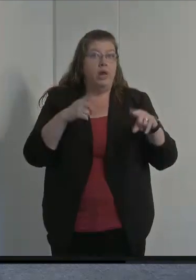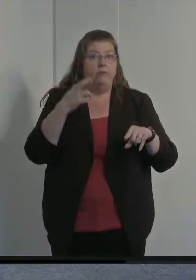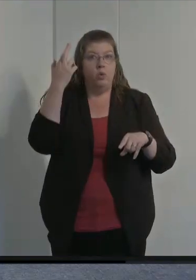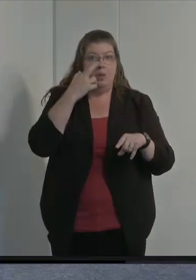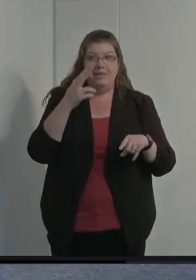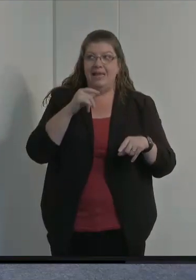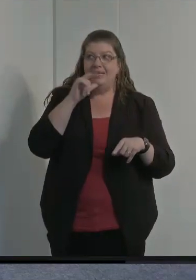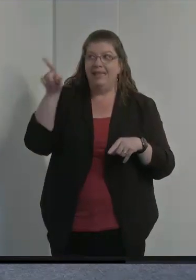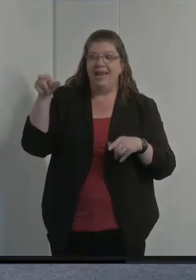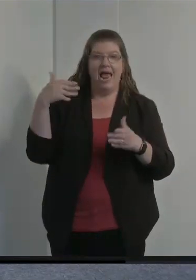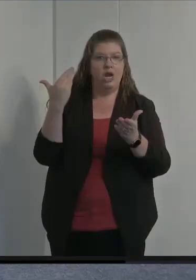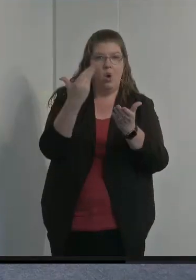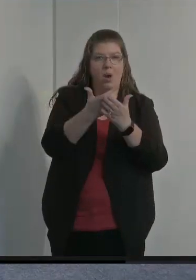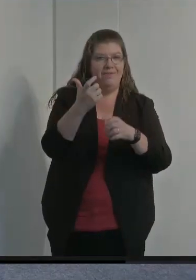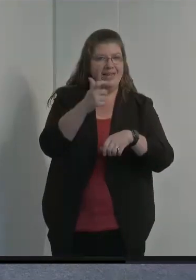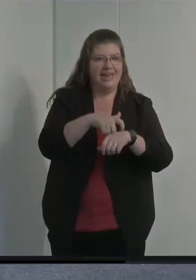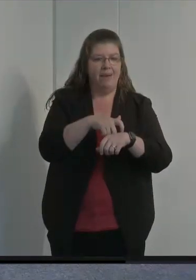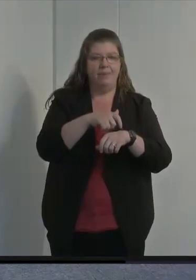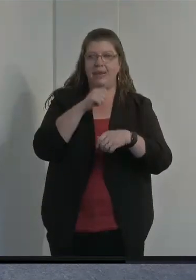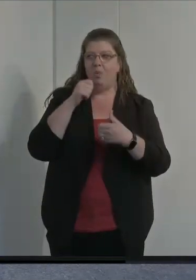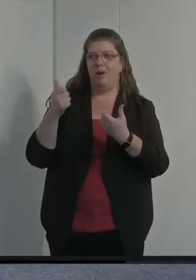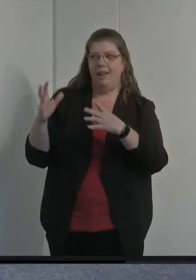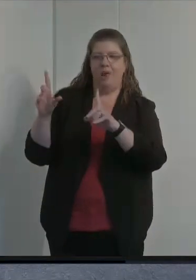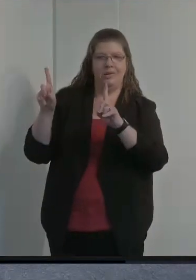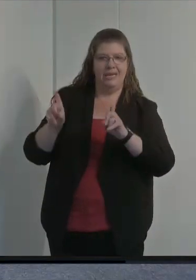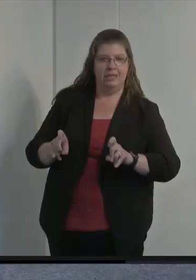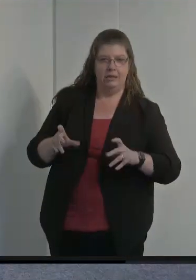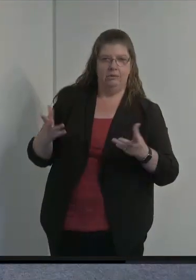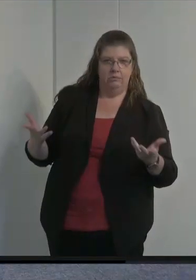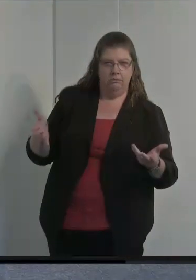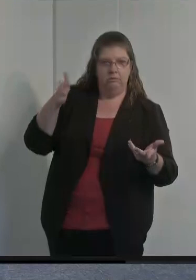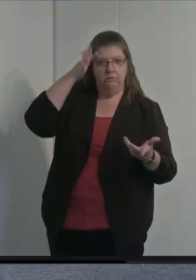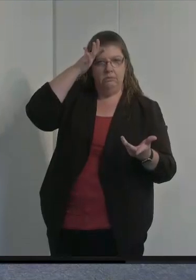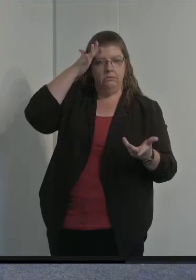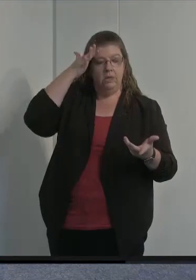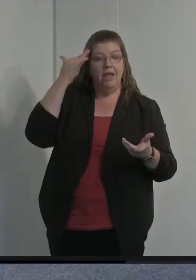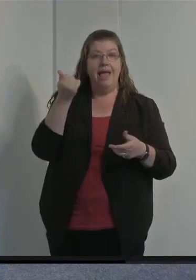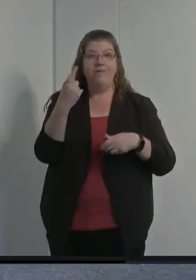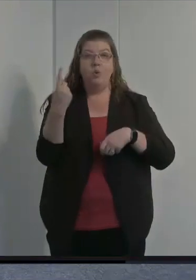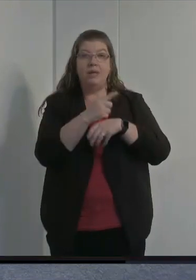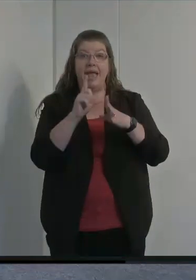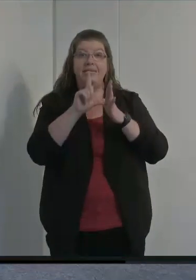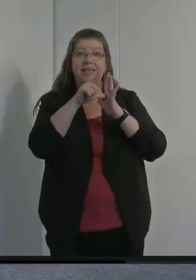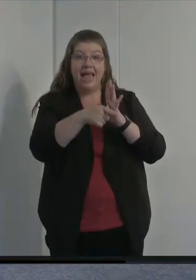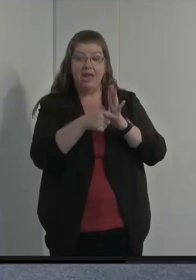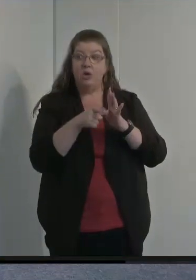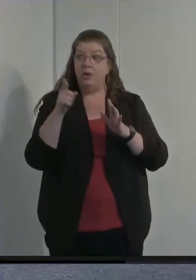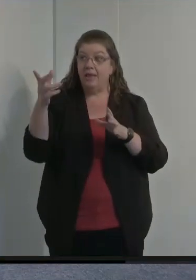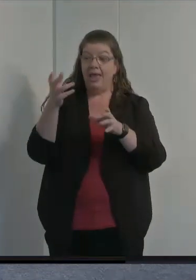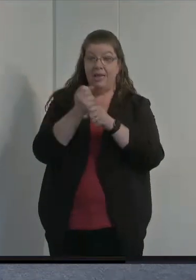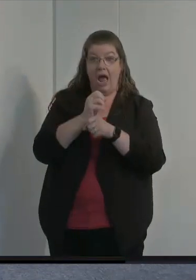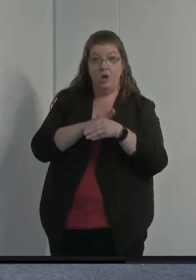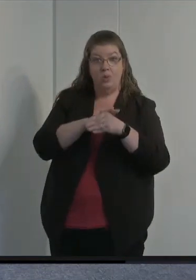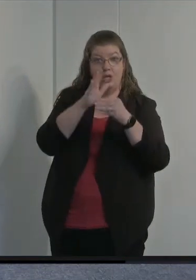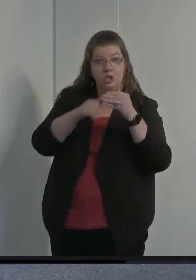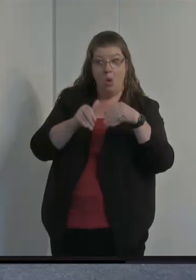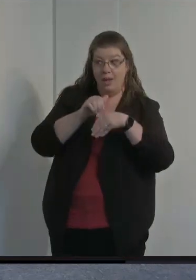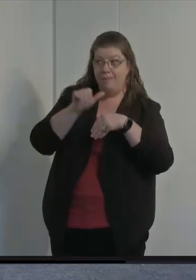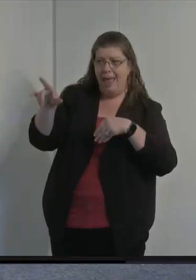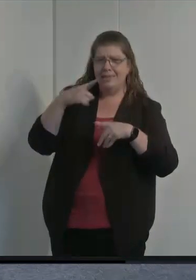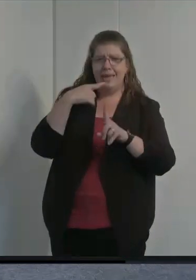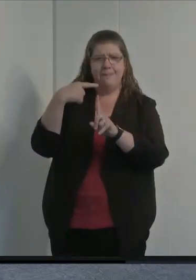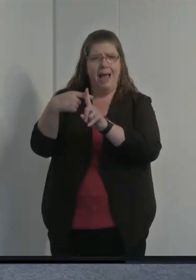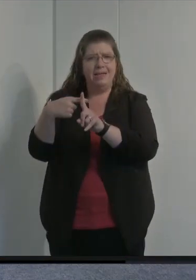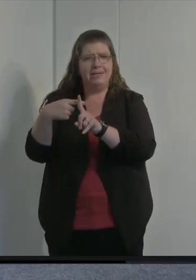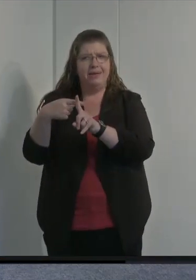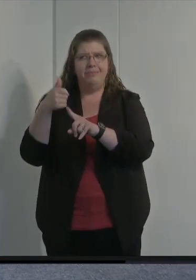get there in time and they couldn't get tested. A few days later, they got a result in the mail saying they were